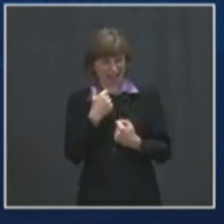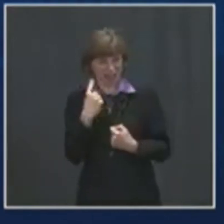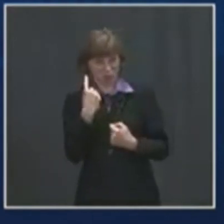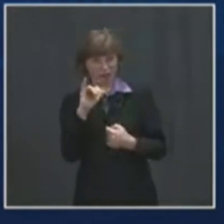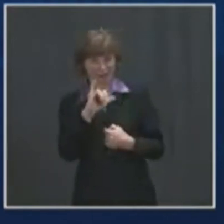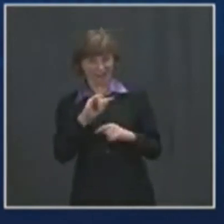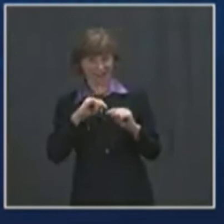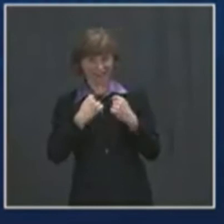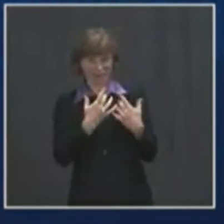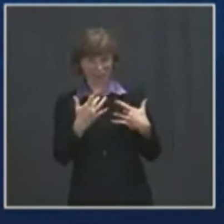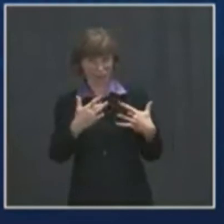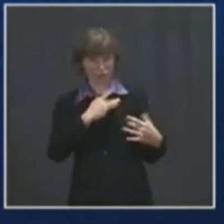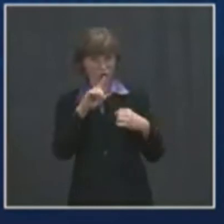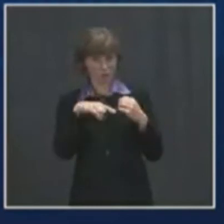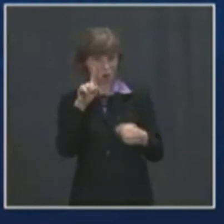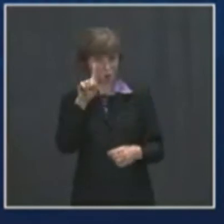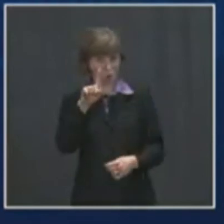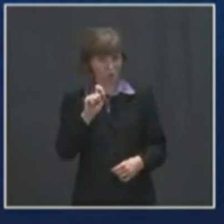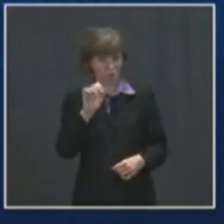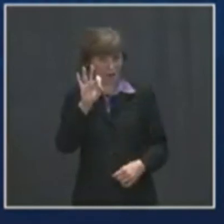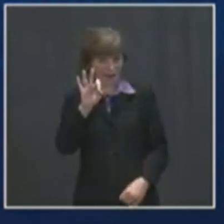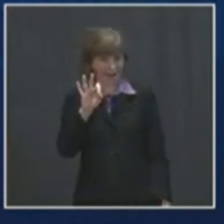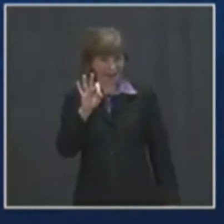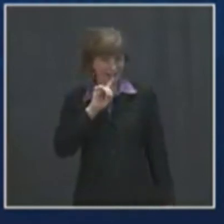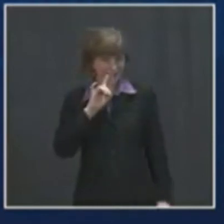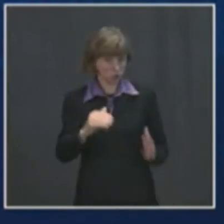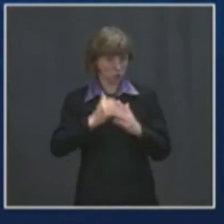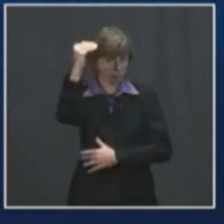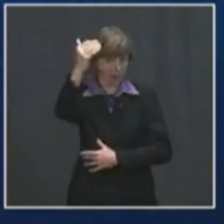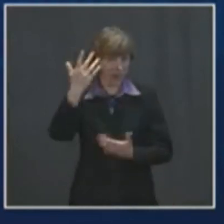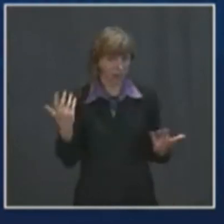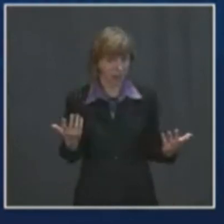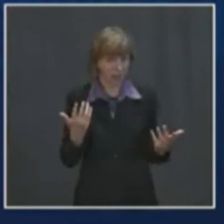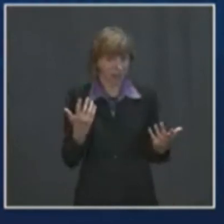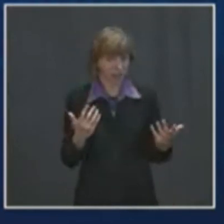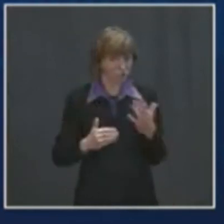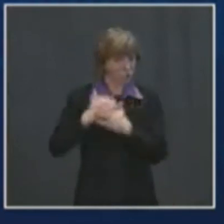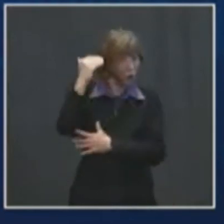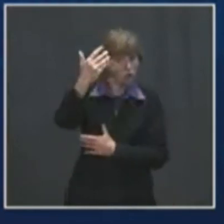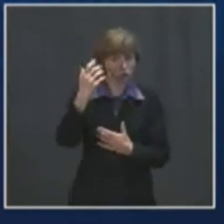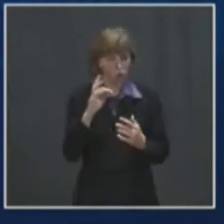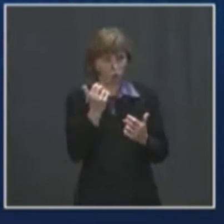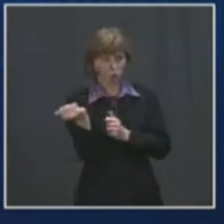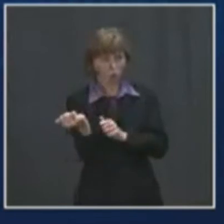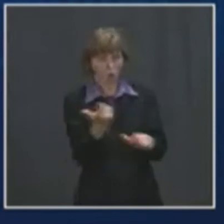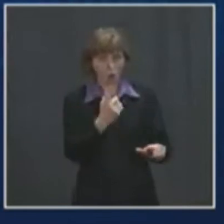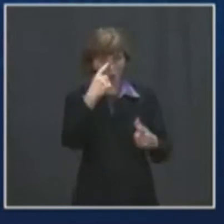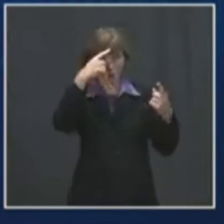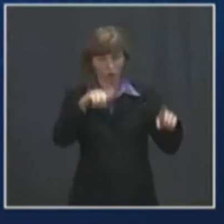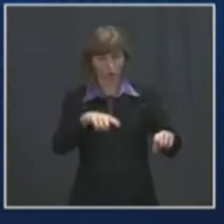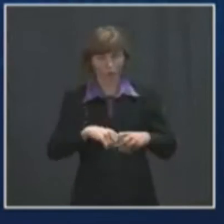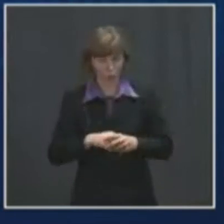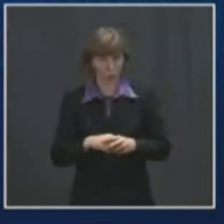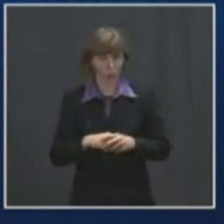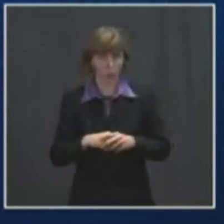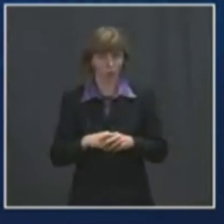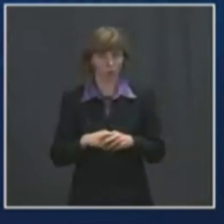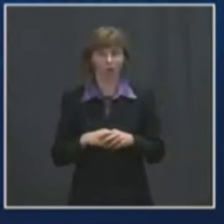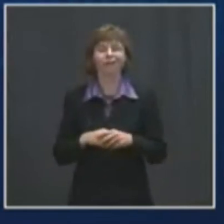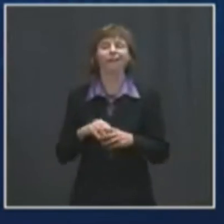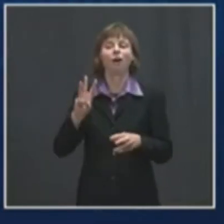concerned that the 1.9 trillion is too big, is too much, or is everybody in agreement? The White